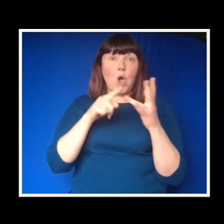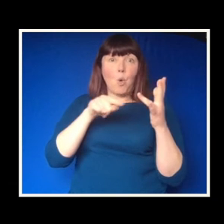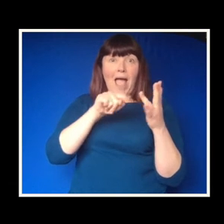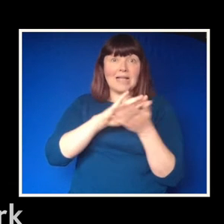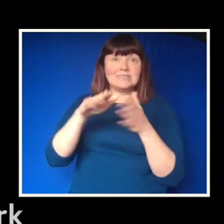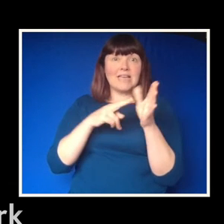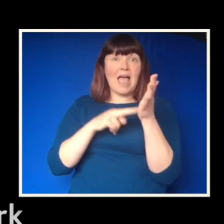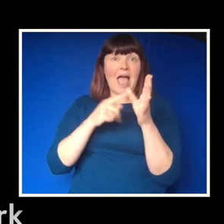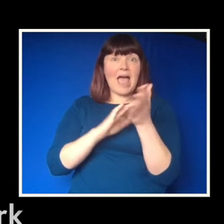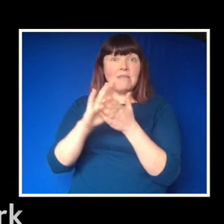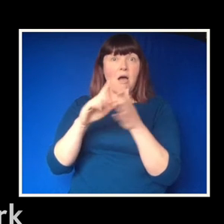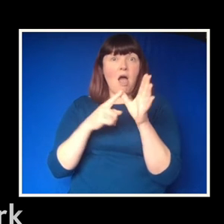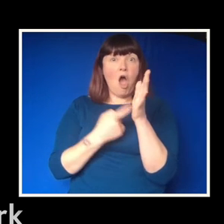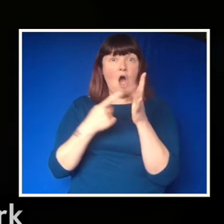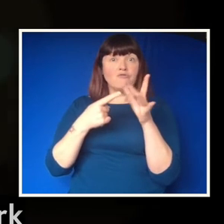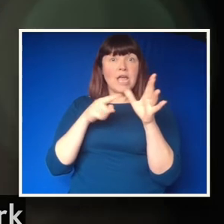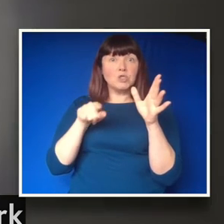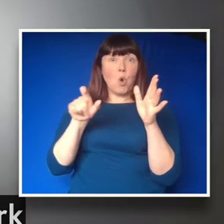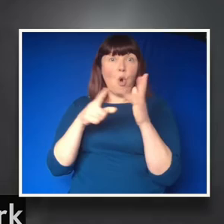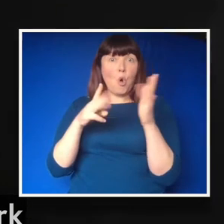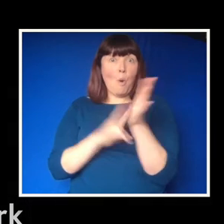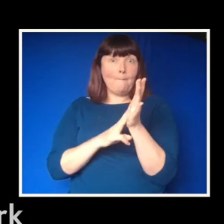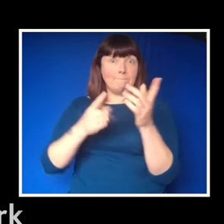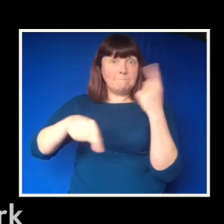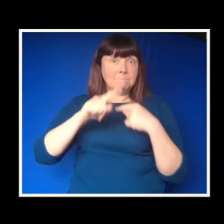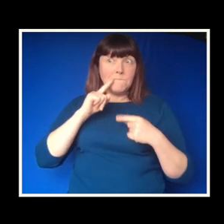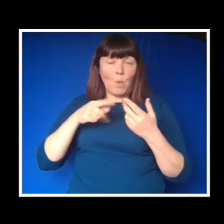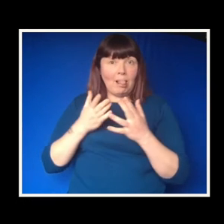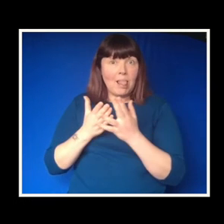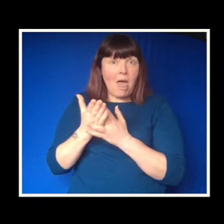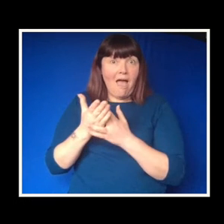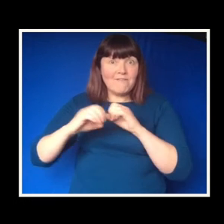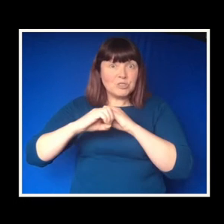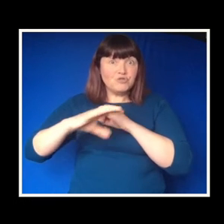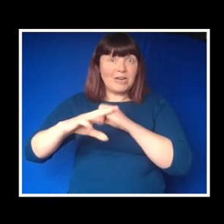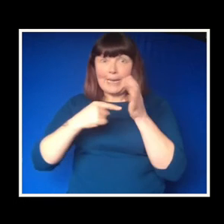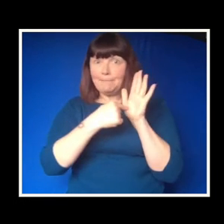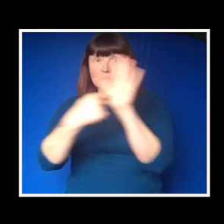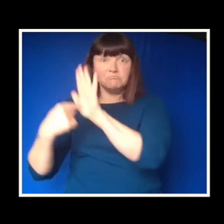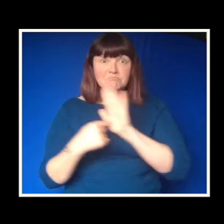info@hannaharia.com, and we'll be able to show your work on our live streams next week. Enjoy creating.